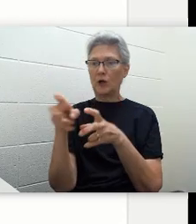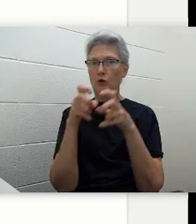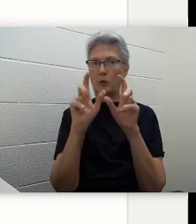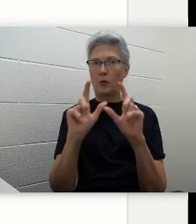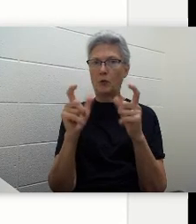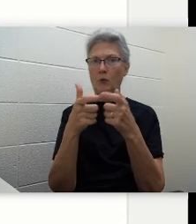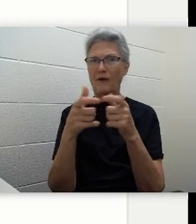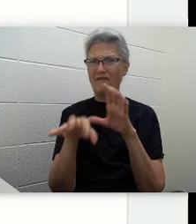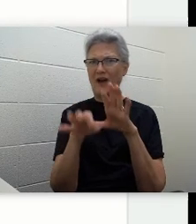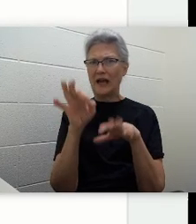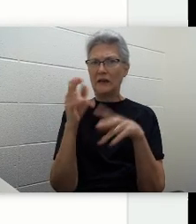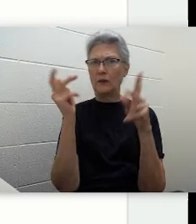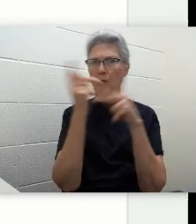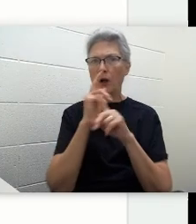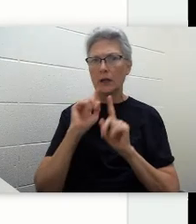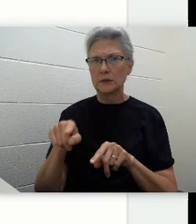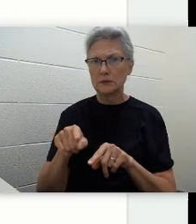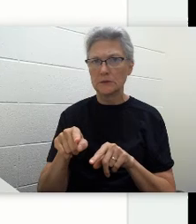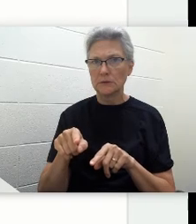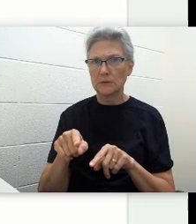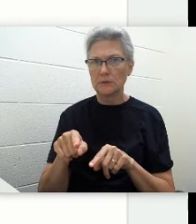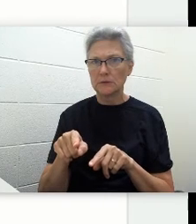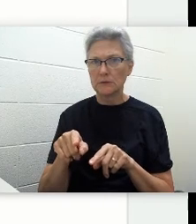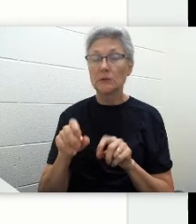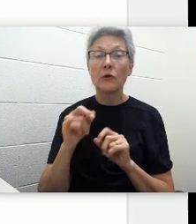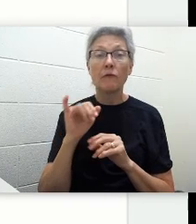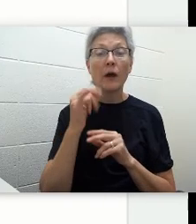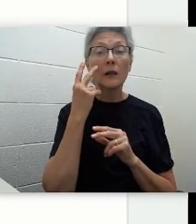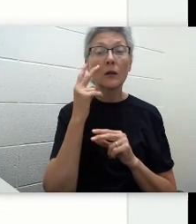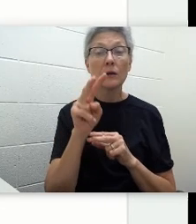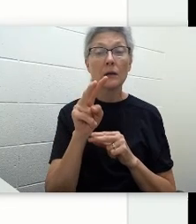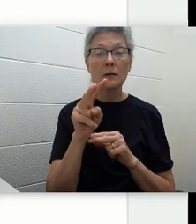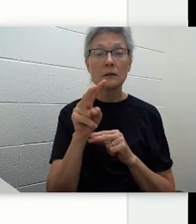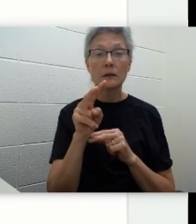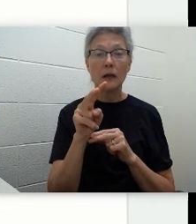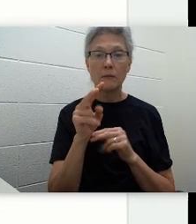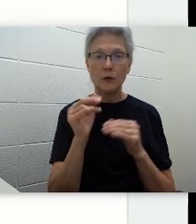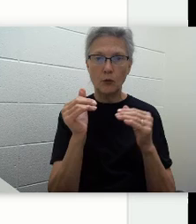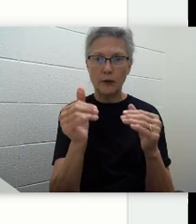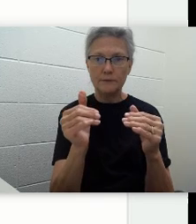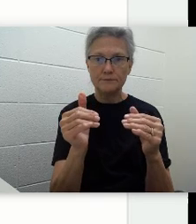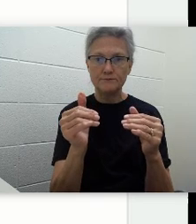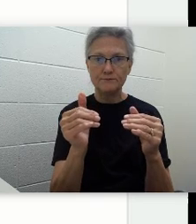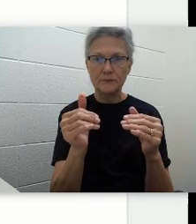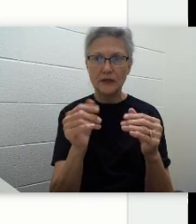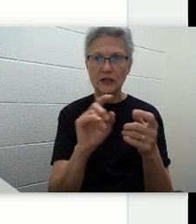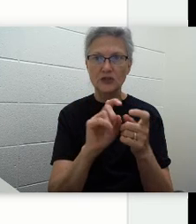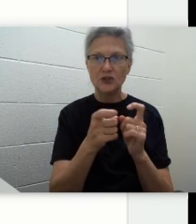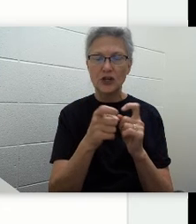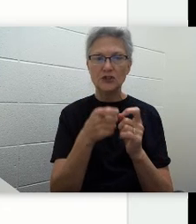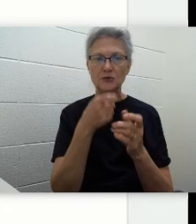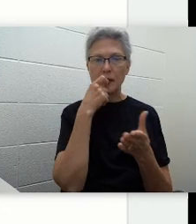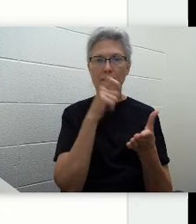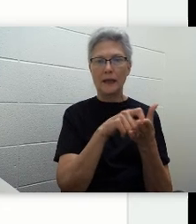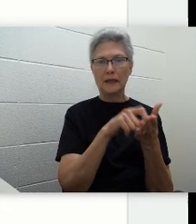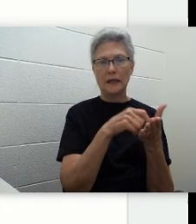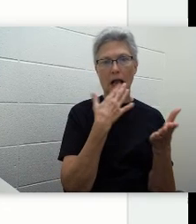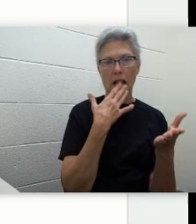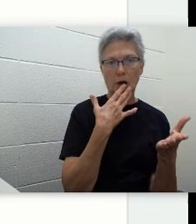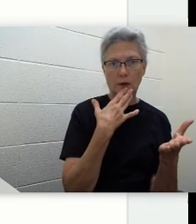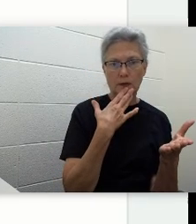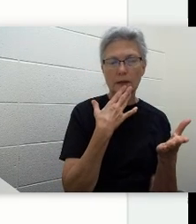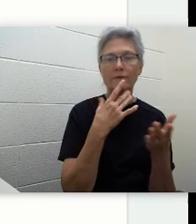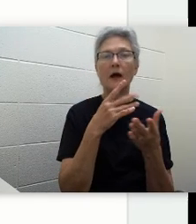when finding the product. So if I look, and I'm going to actually go ahead and just quickly change my pen color here. If I look in